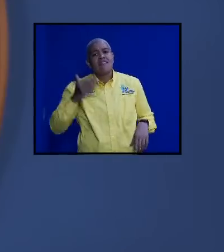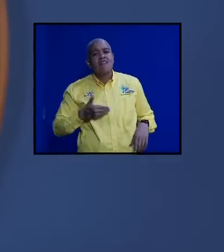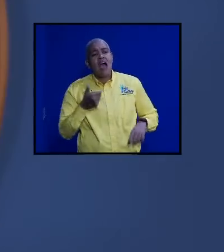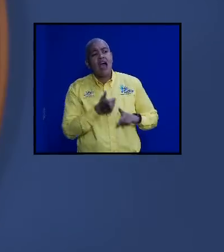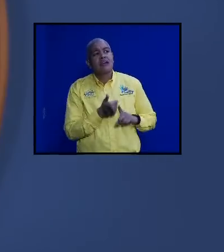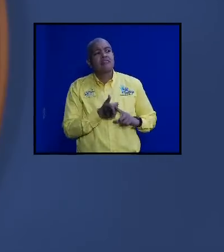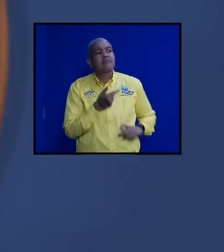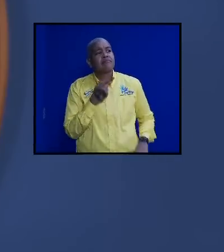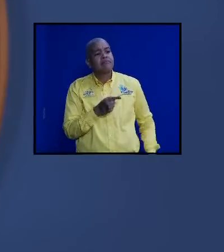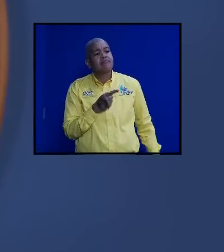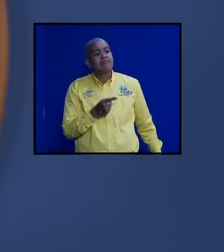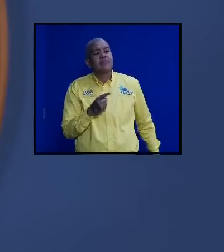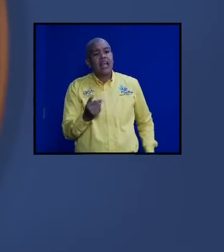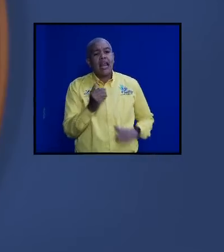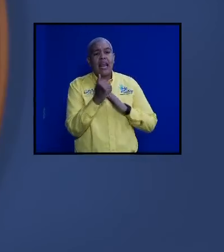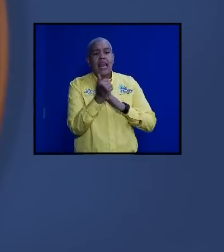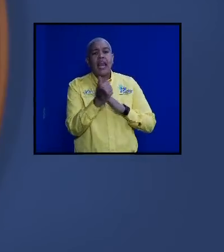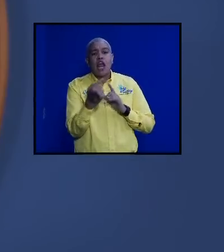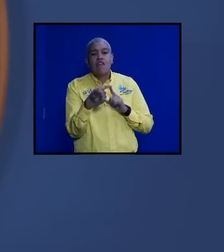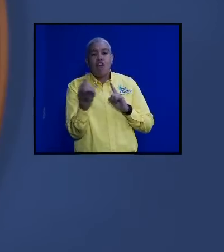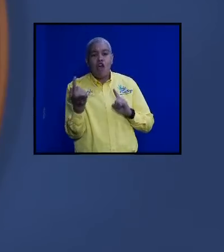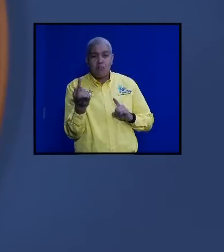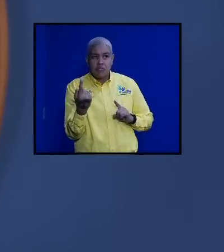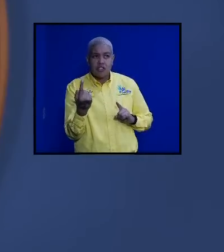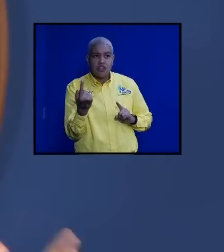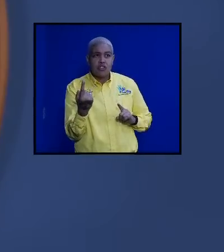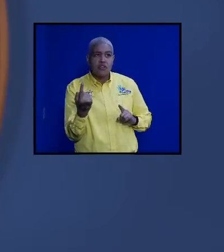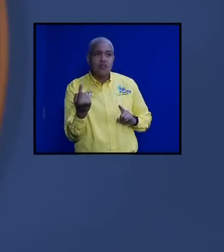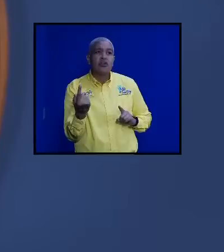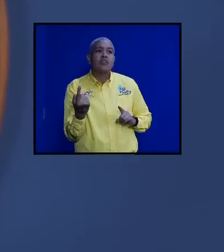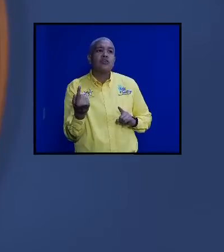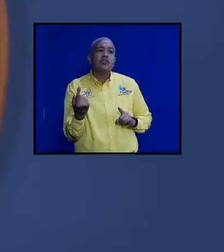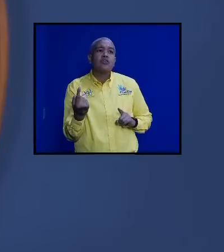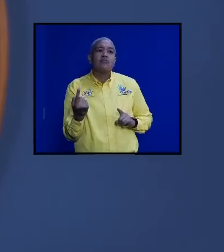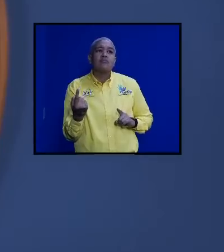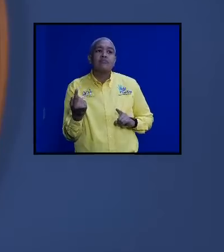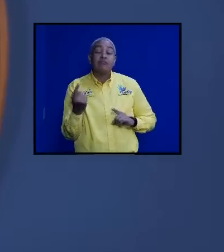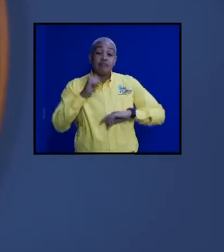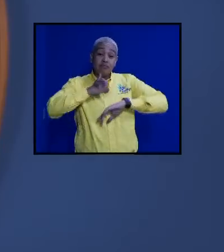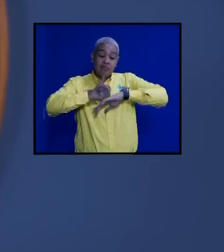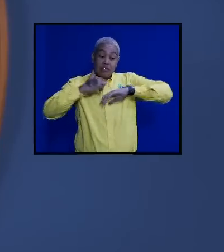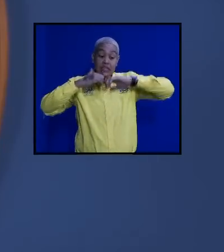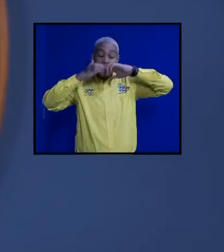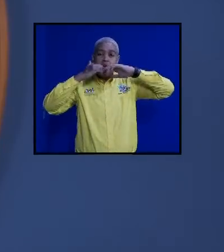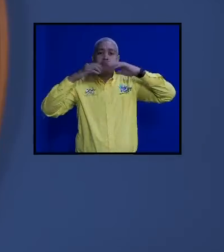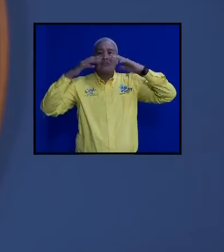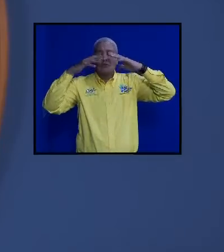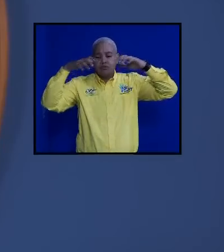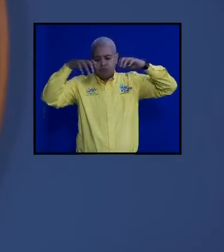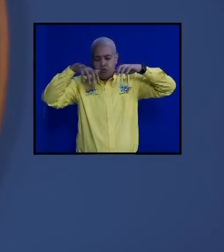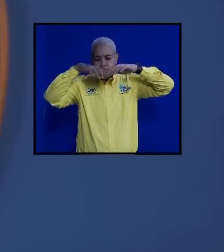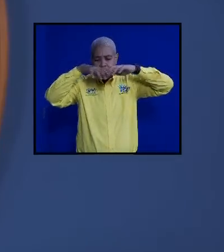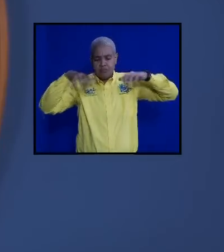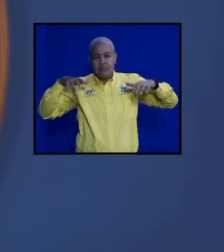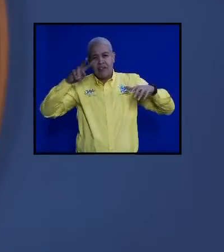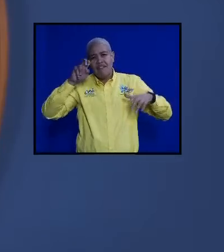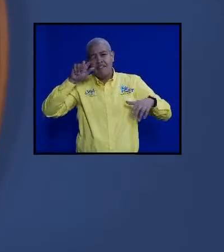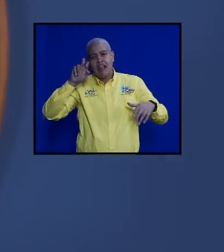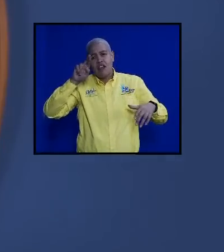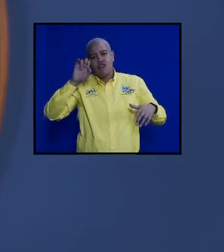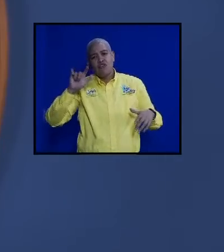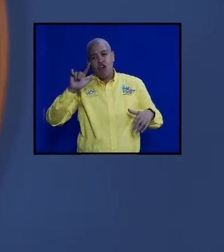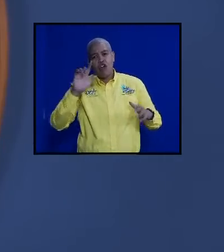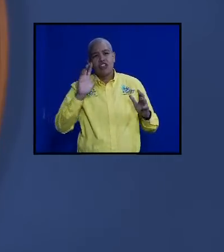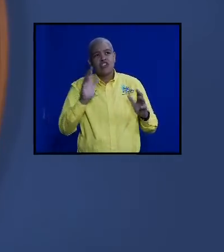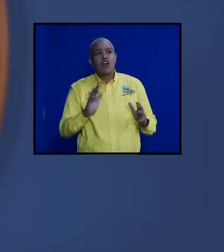the leader of the opposition under the established umbrella of the Vale Royal talks. Maybe